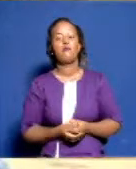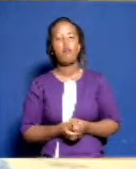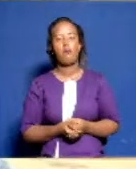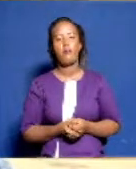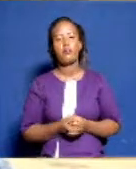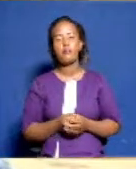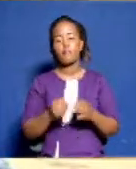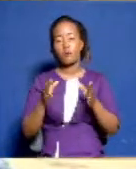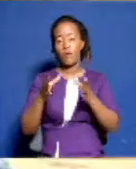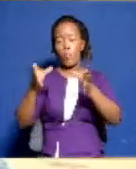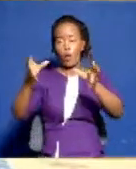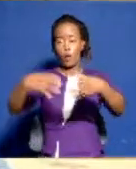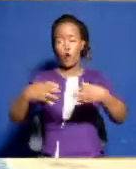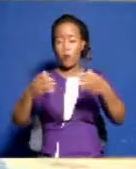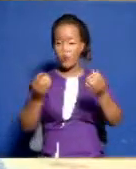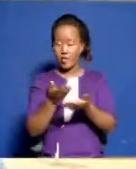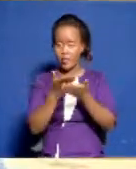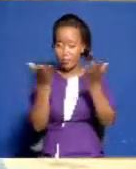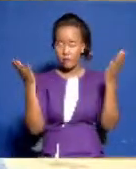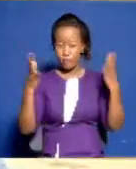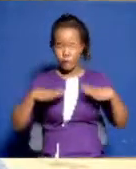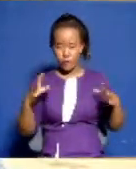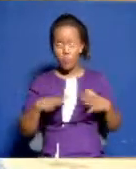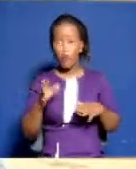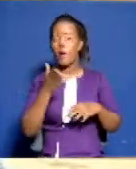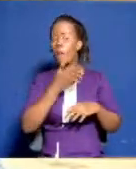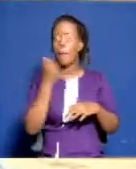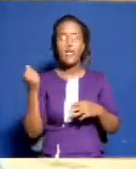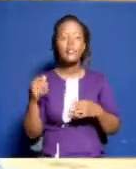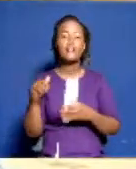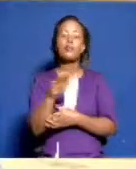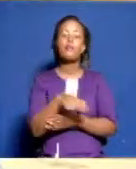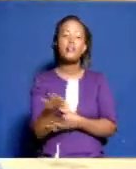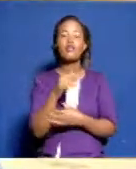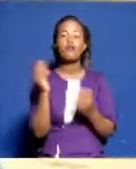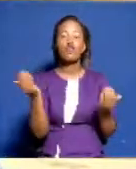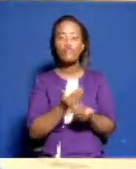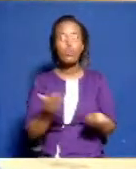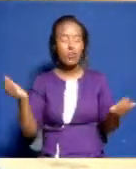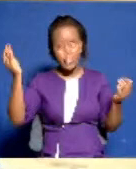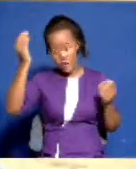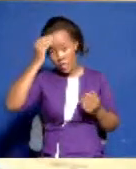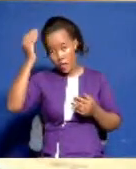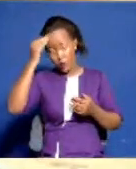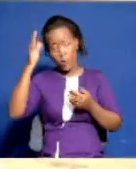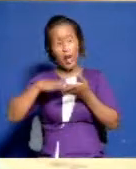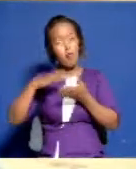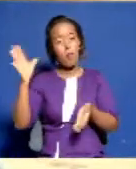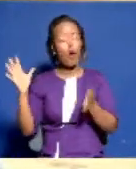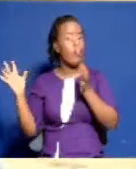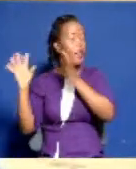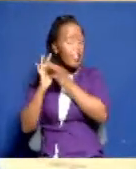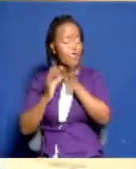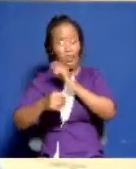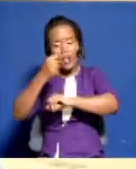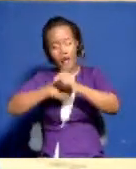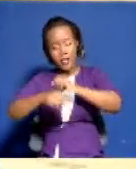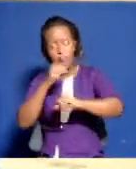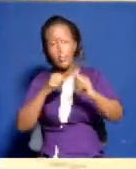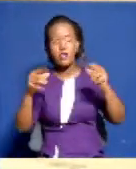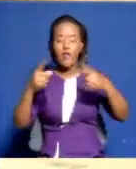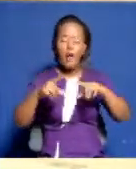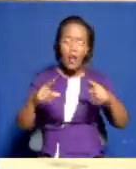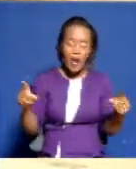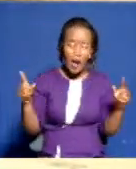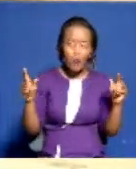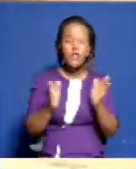The community is the best place for the child to learn his culture, his activities, language, and